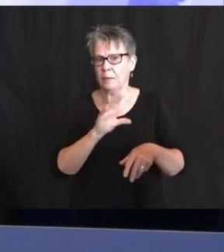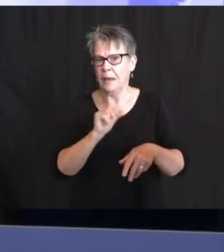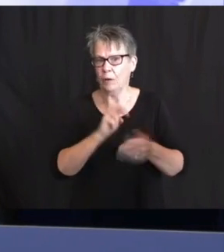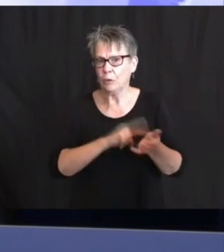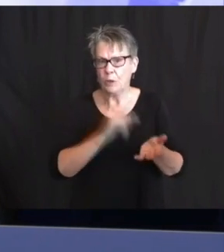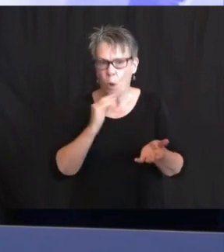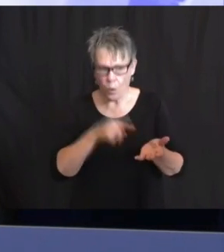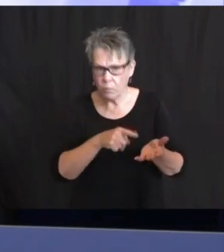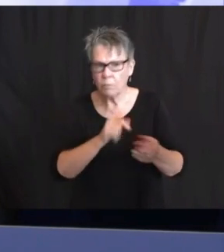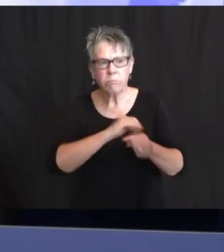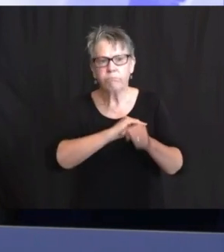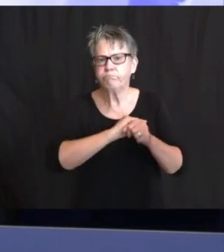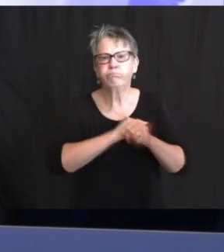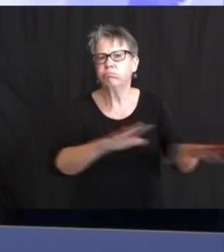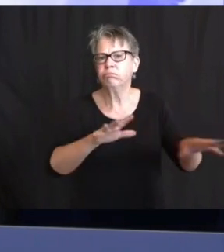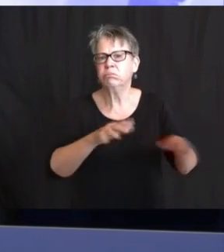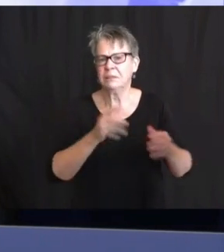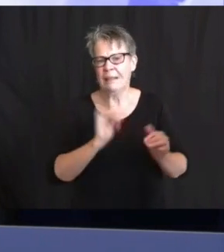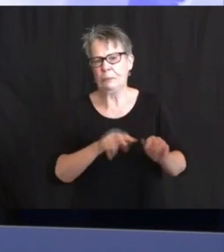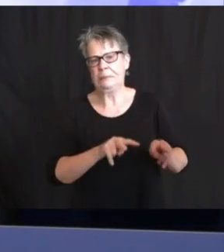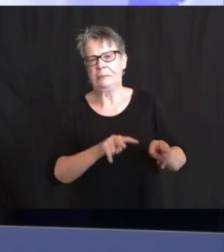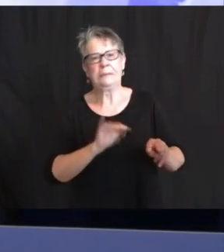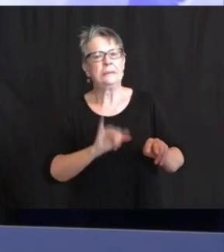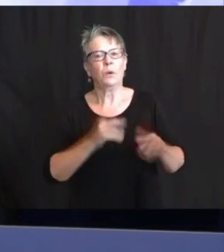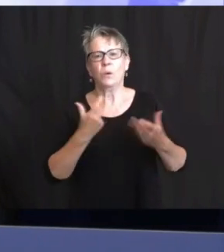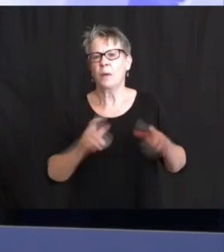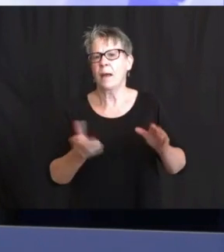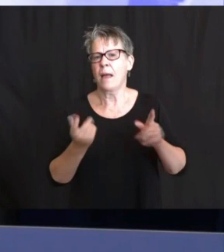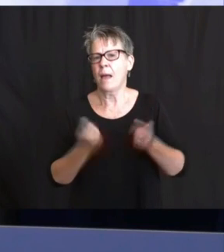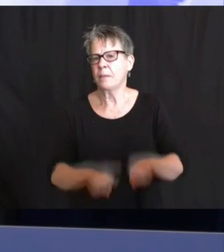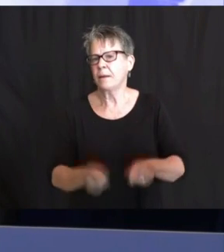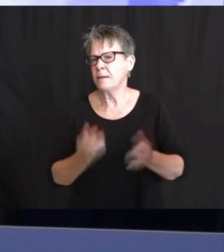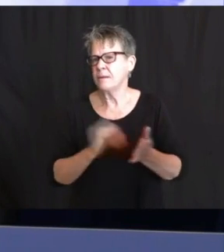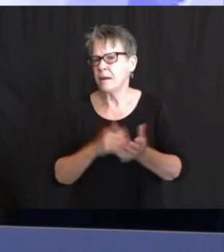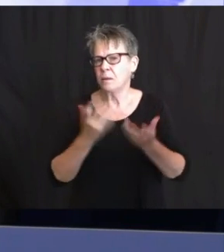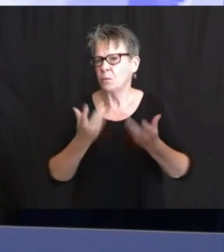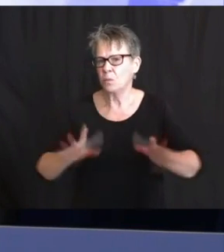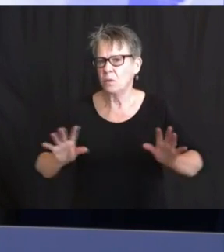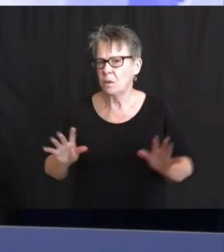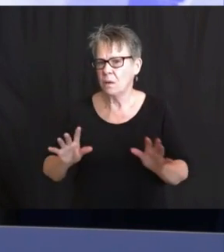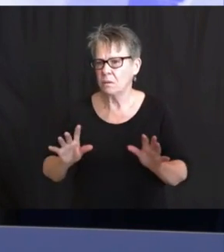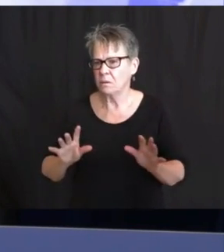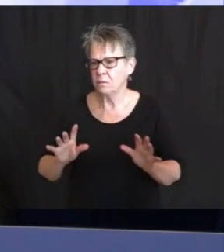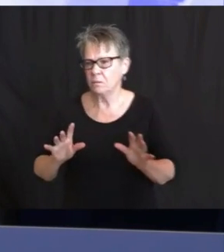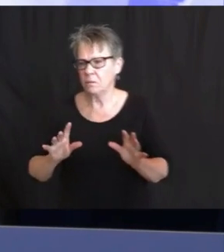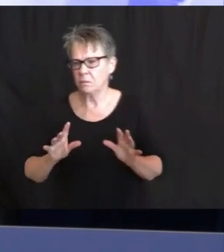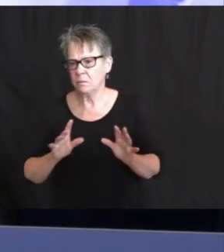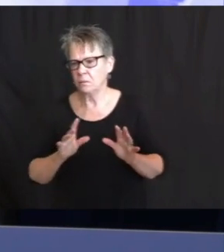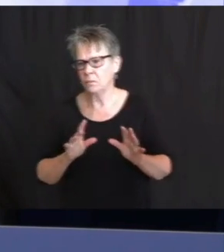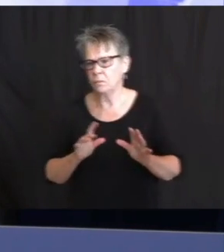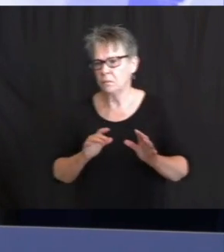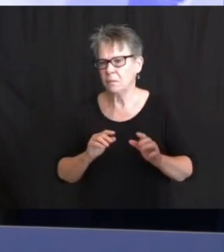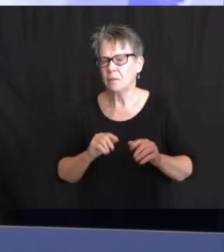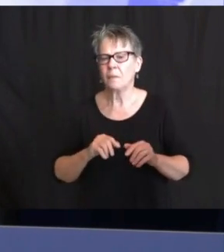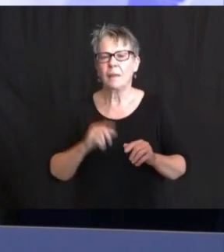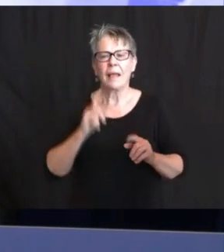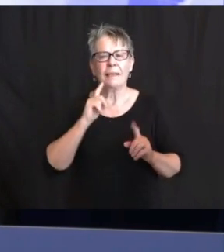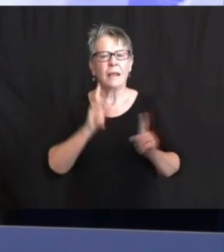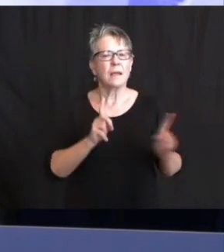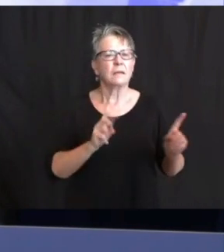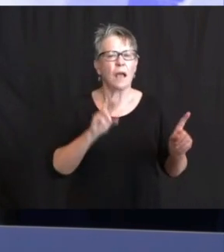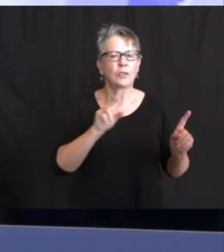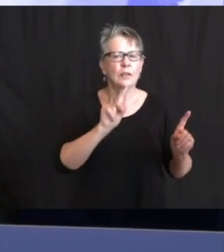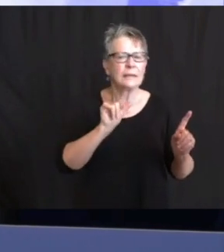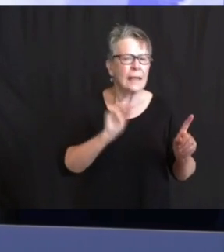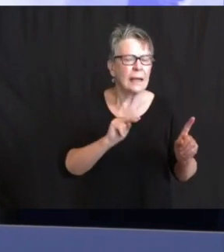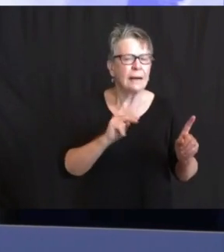and Communicable Disease Services have some markers of how we can open up these congregate living spaces. I don't know whether you want